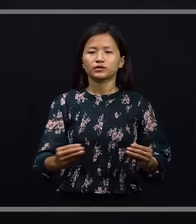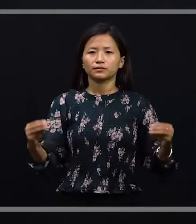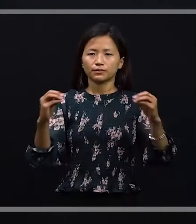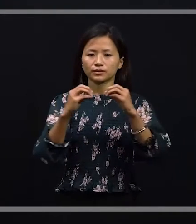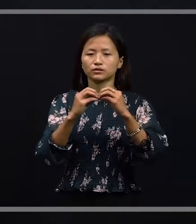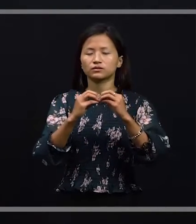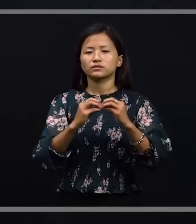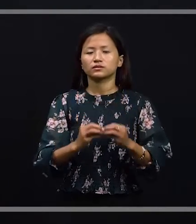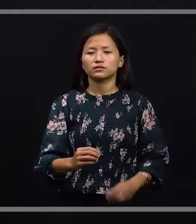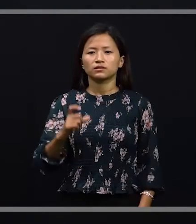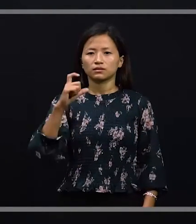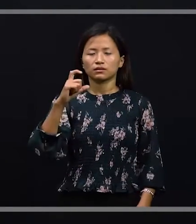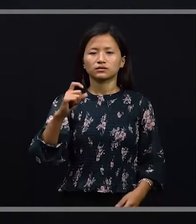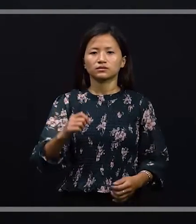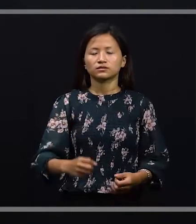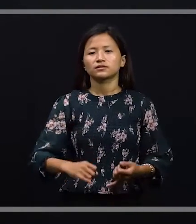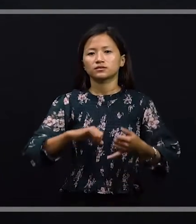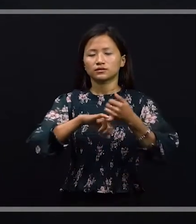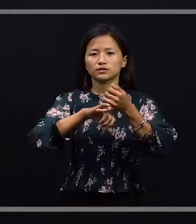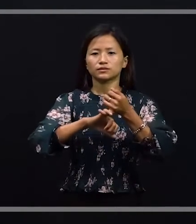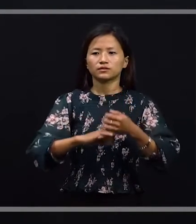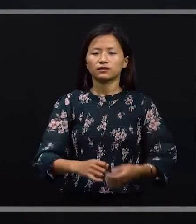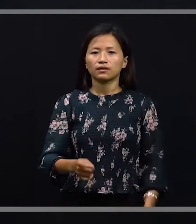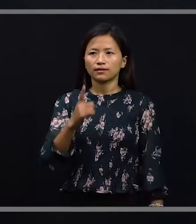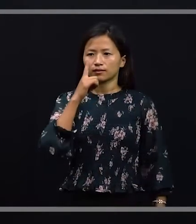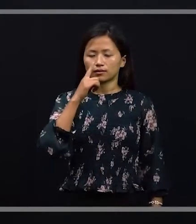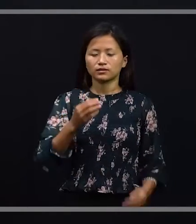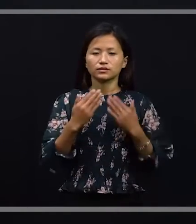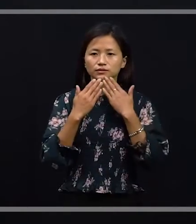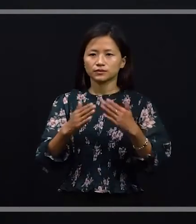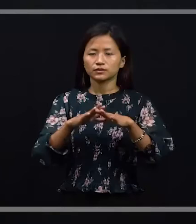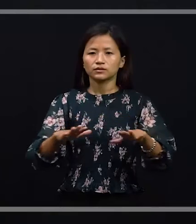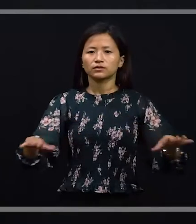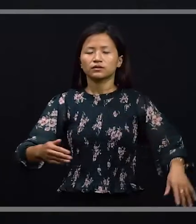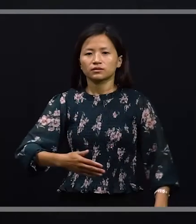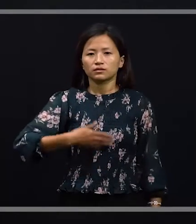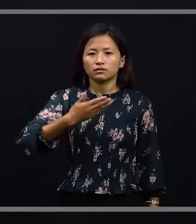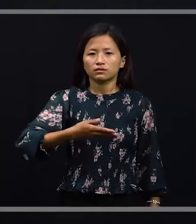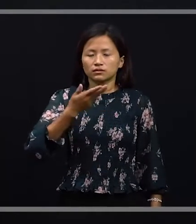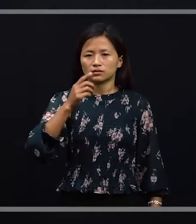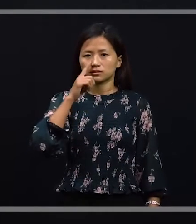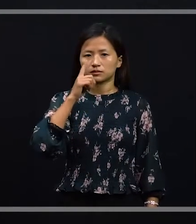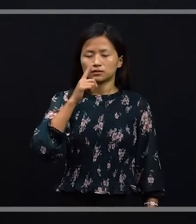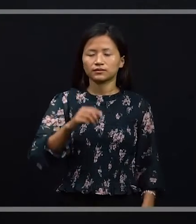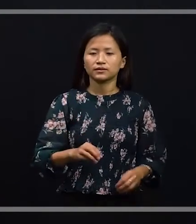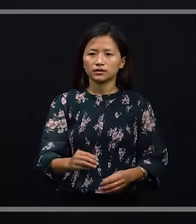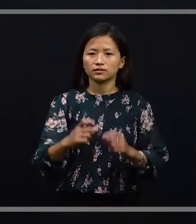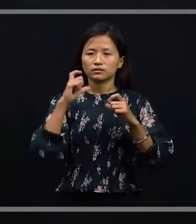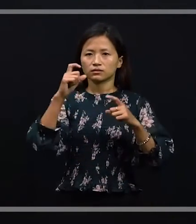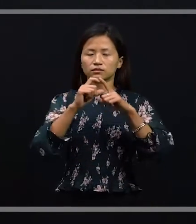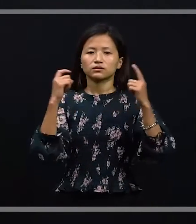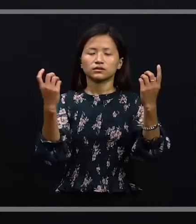Chandra Vidyasagar, he also encouraged the widow remarriages. All right, then he also worked hard to prevent the